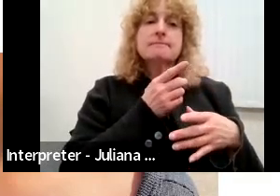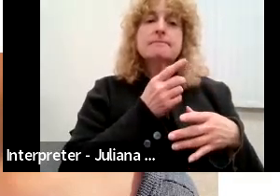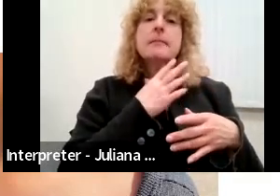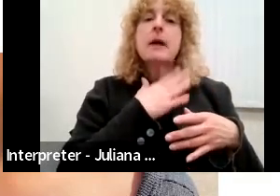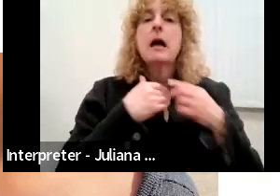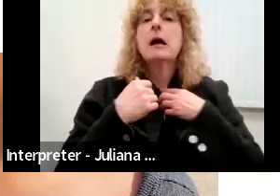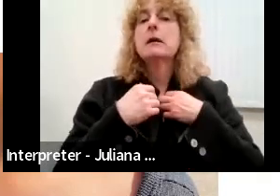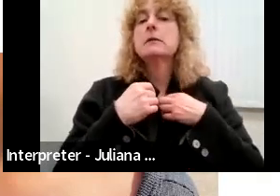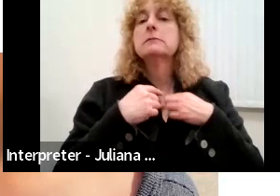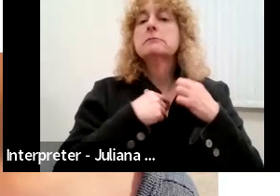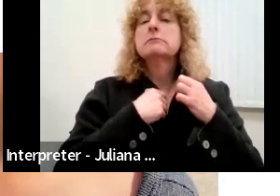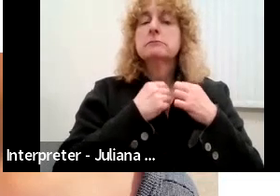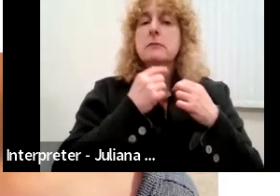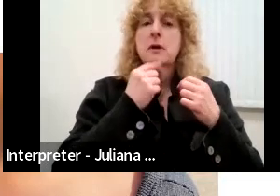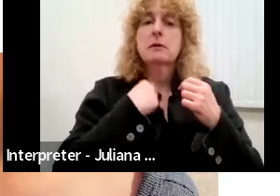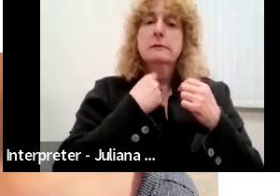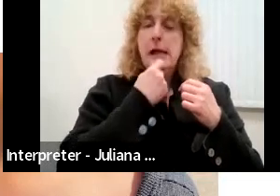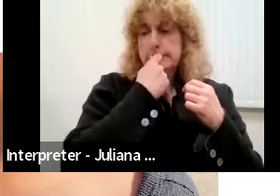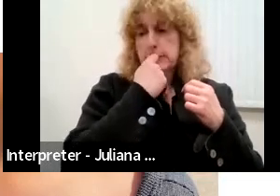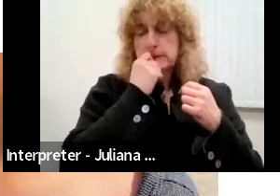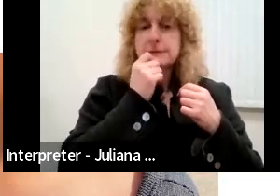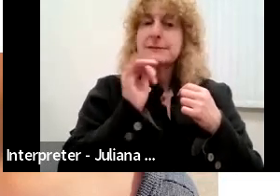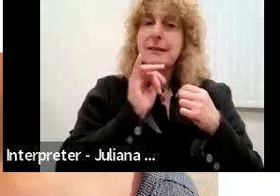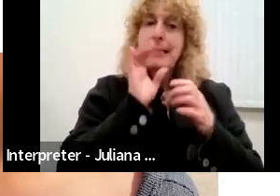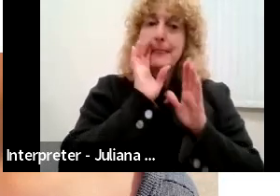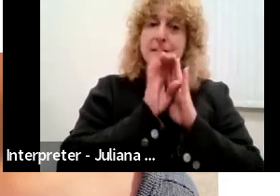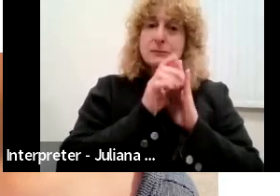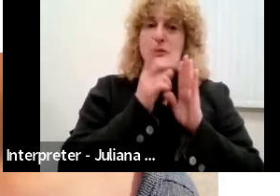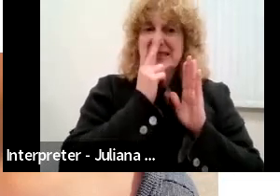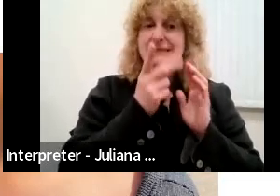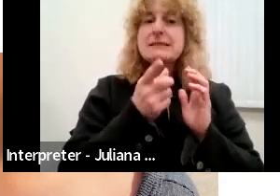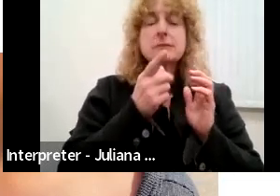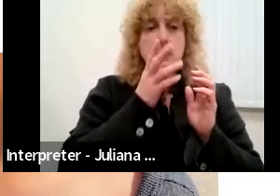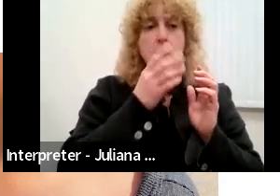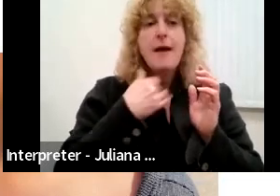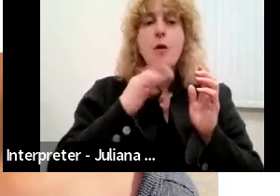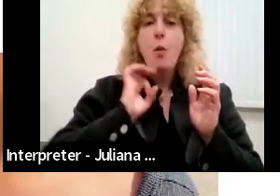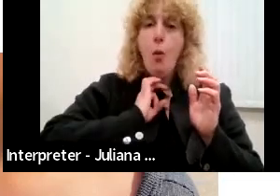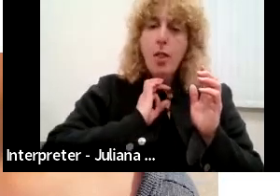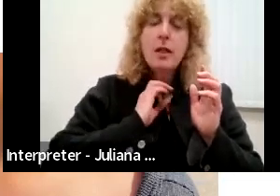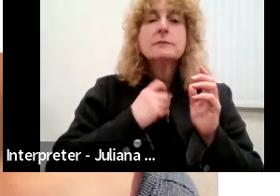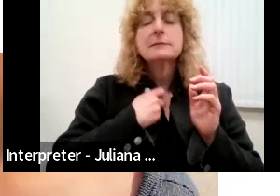collar of his shirt every day. So it looked similar to the image that's on the screen. He would have holes in his clothing would be